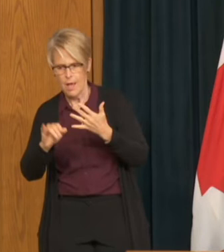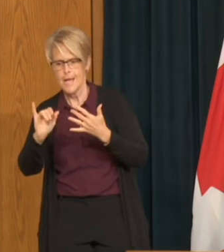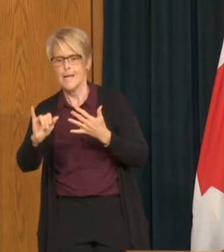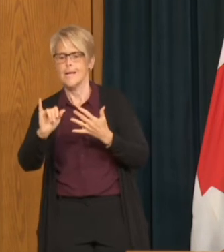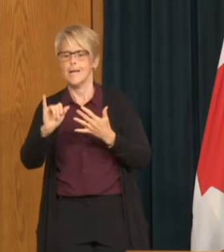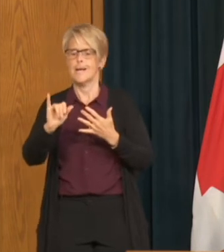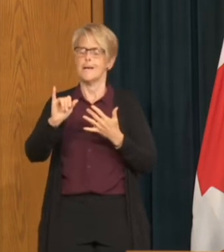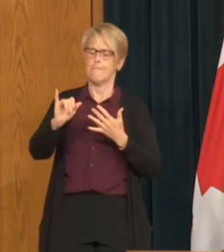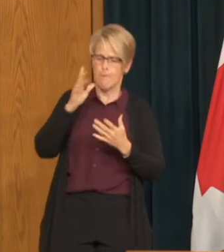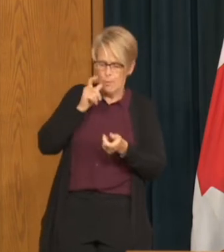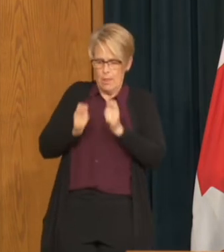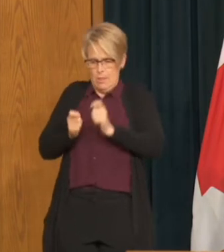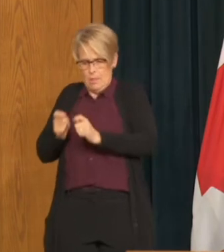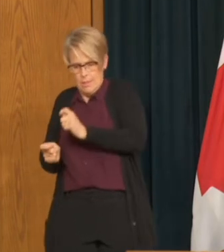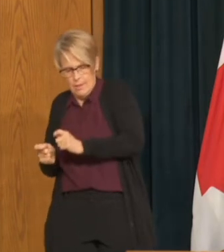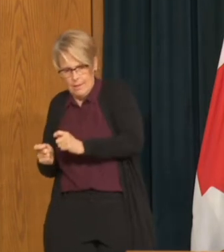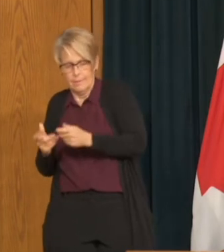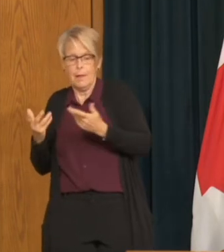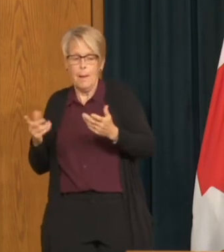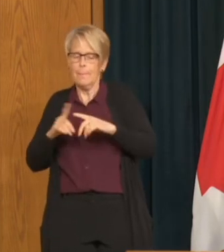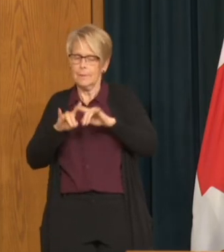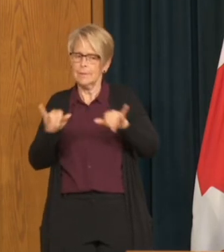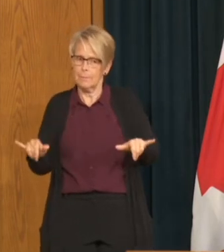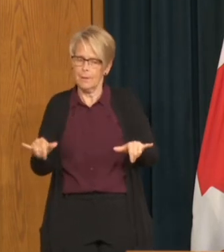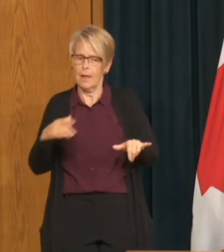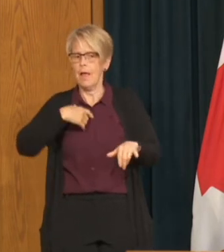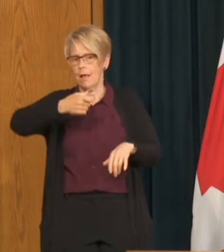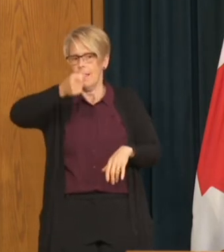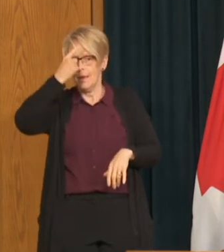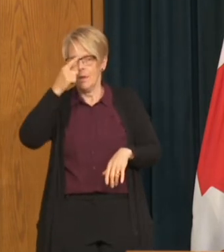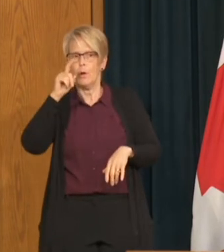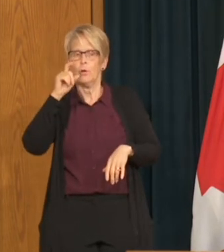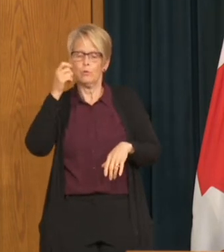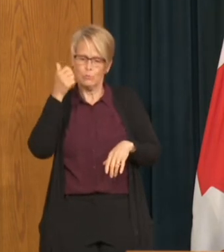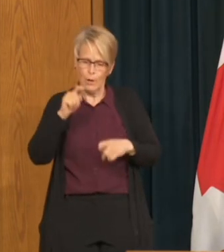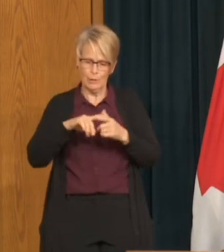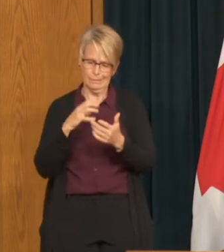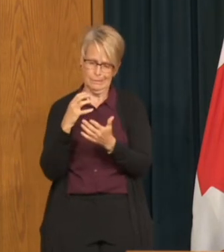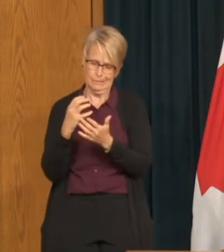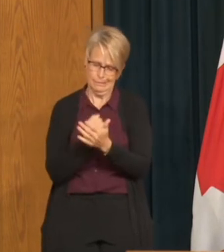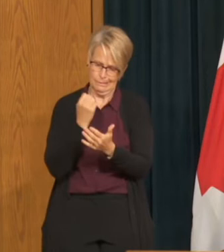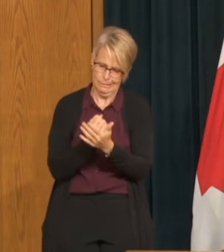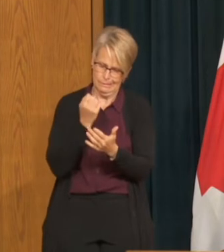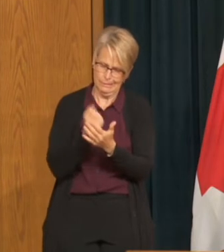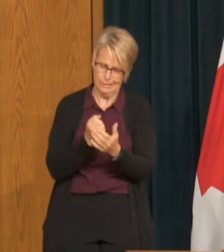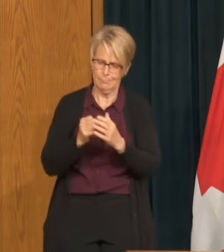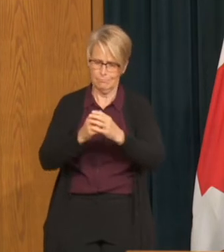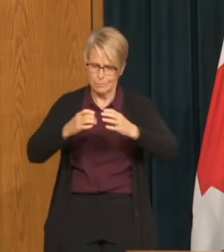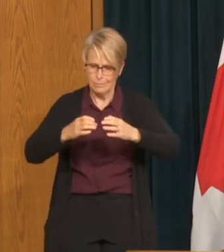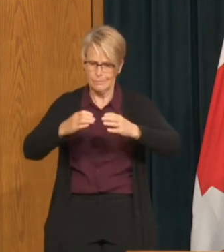through, all the while understanding that we're going to try to maximize the amount of service that we're able to deliver to